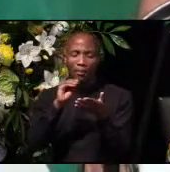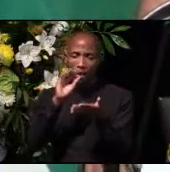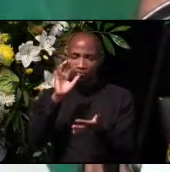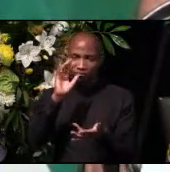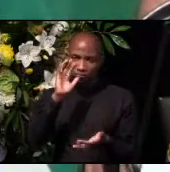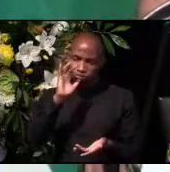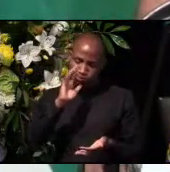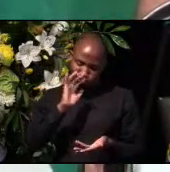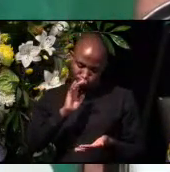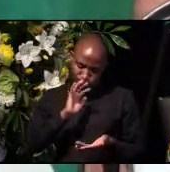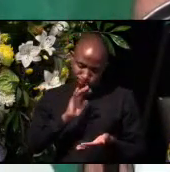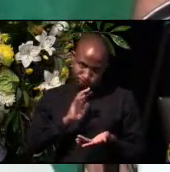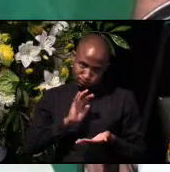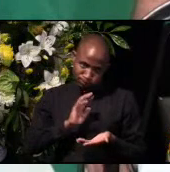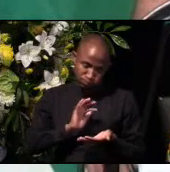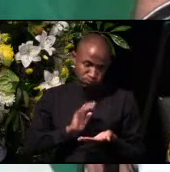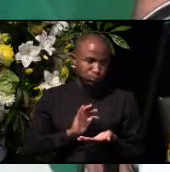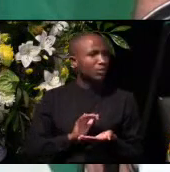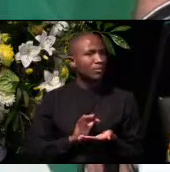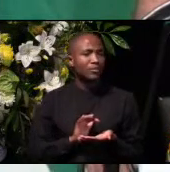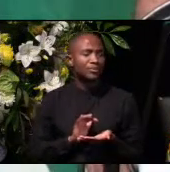so that social combat